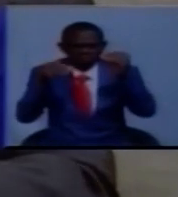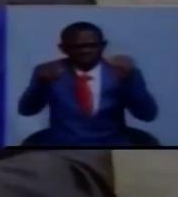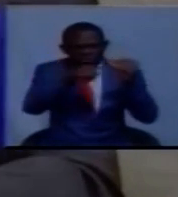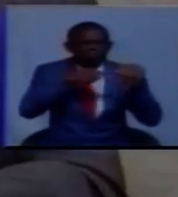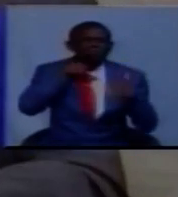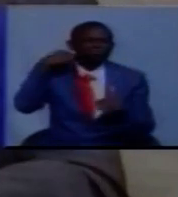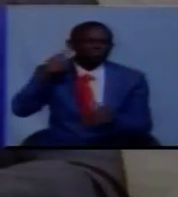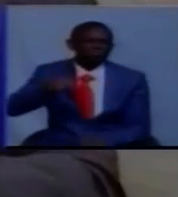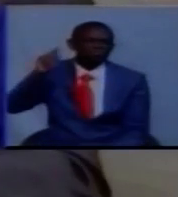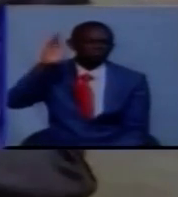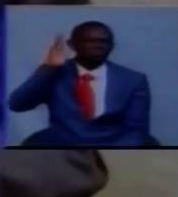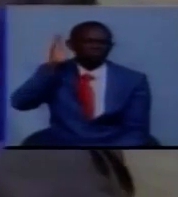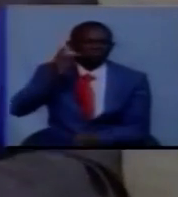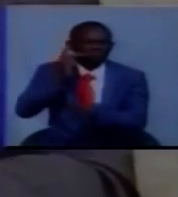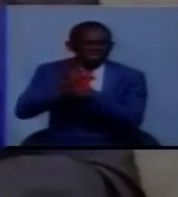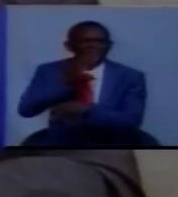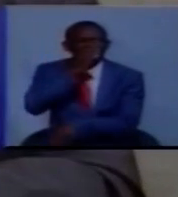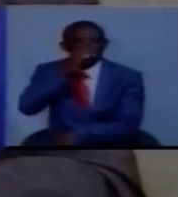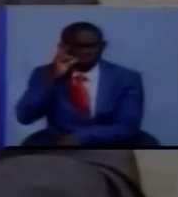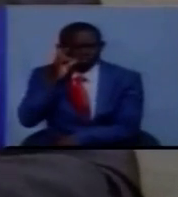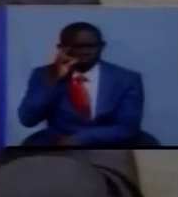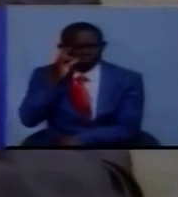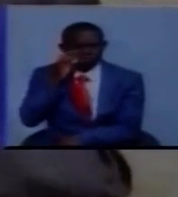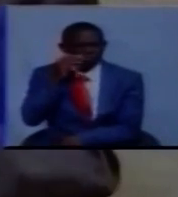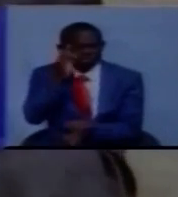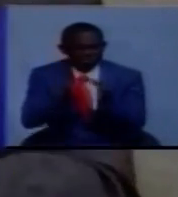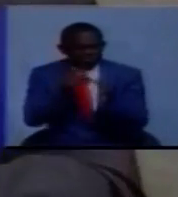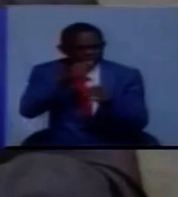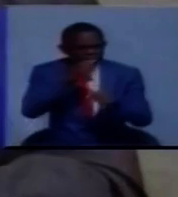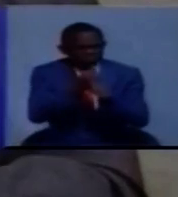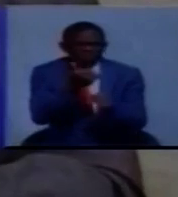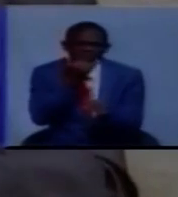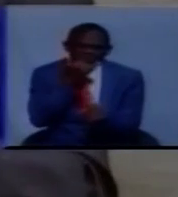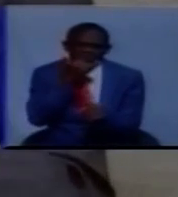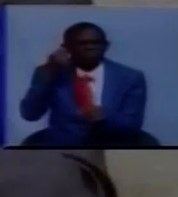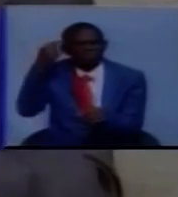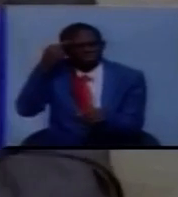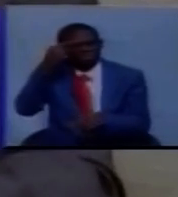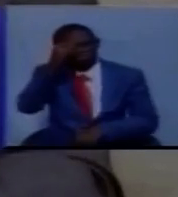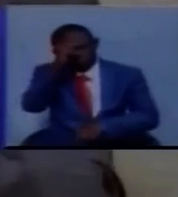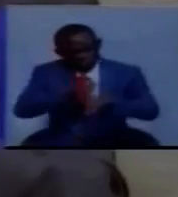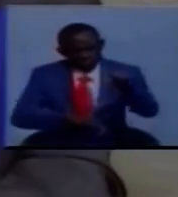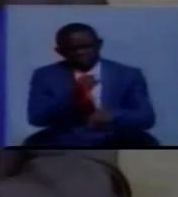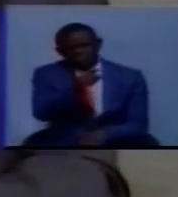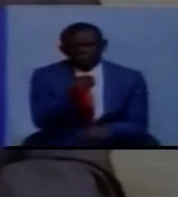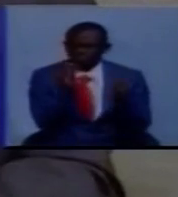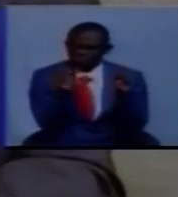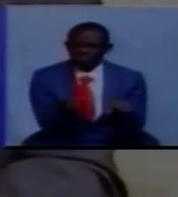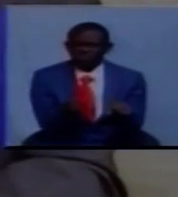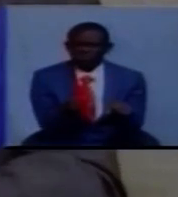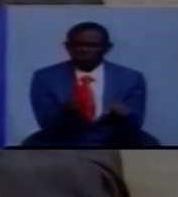in whatever you are doing. There are certain things you are bound by. But then if it is discovered that you are not working in